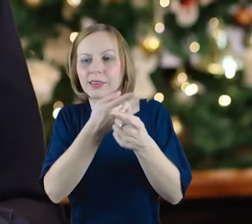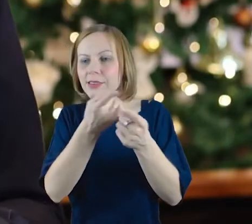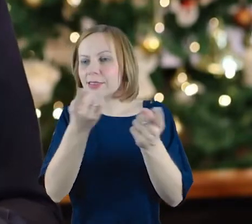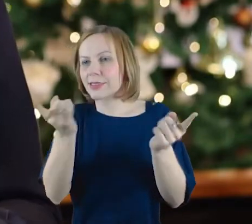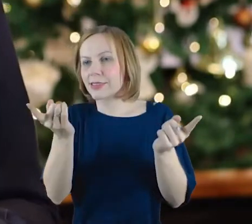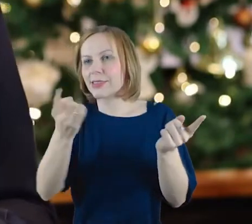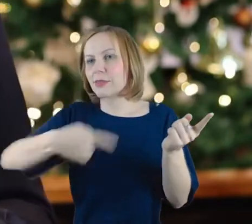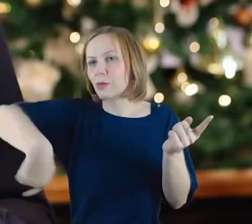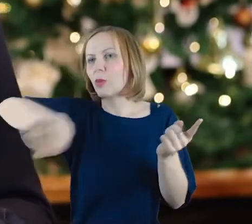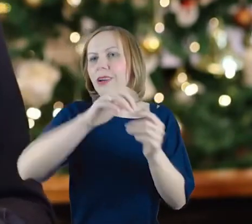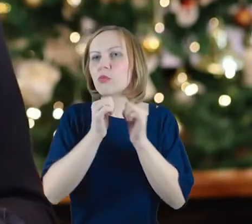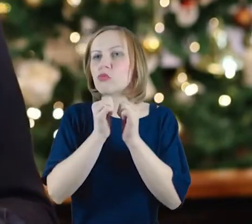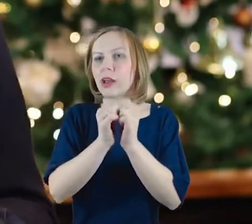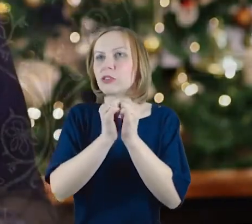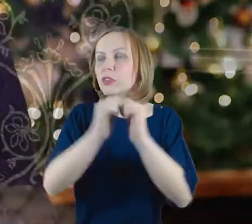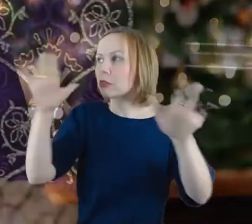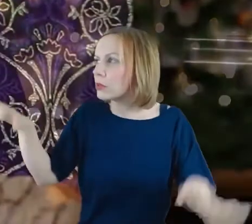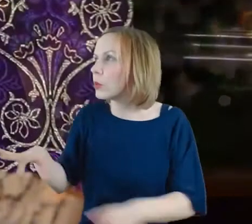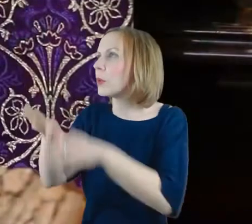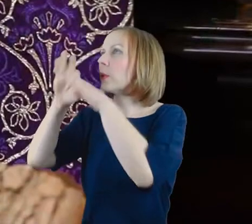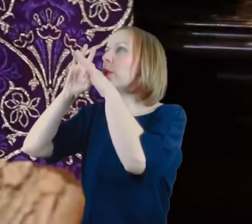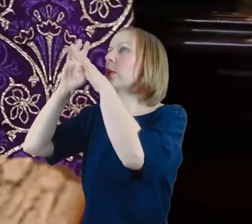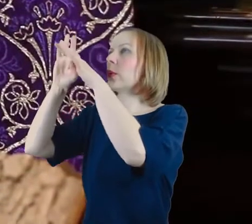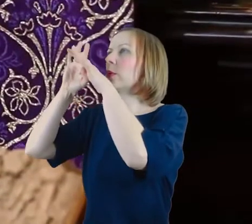of us is precious to God.